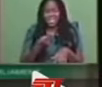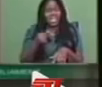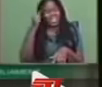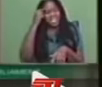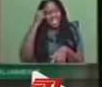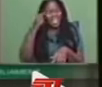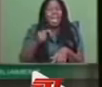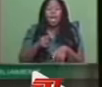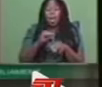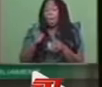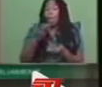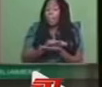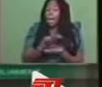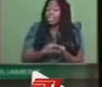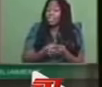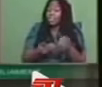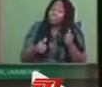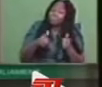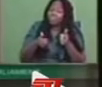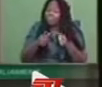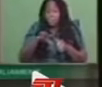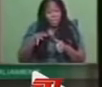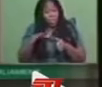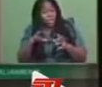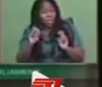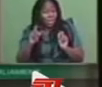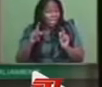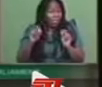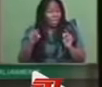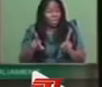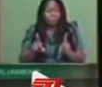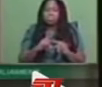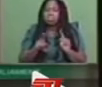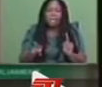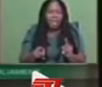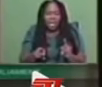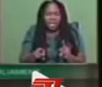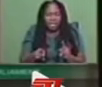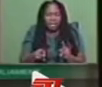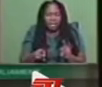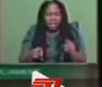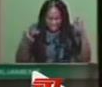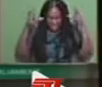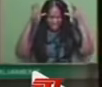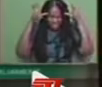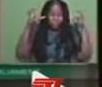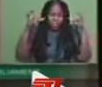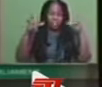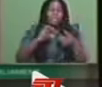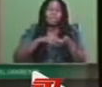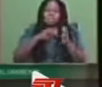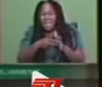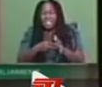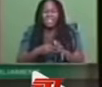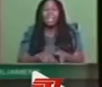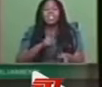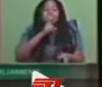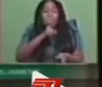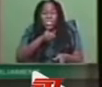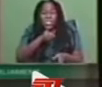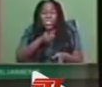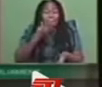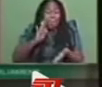poor, the vulnerable, the working poor, the middle classes of this country. And therefore, we ask the minister to reconsider this measure. If it is that you